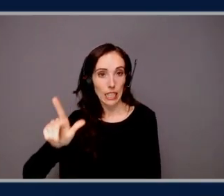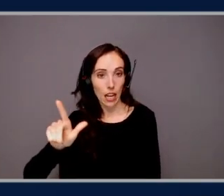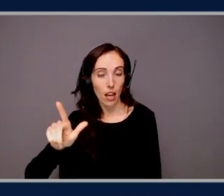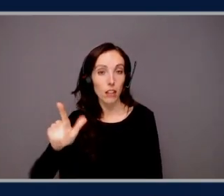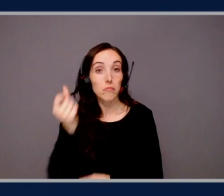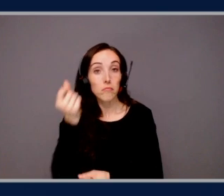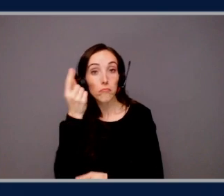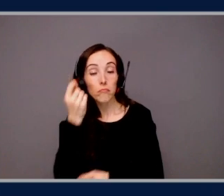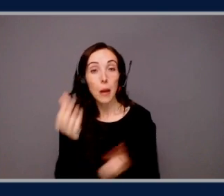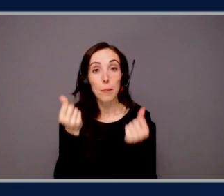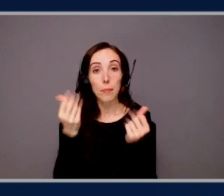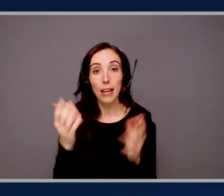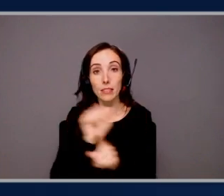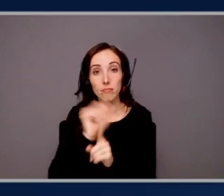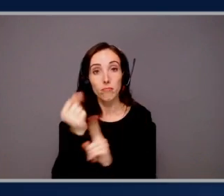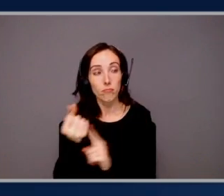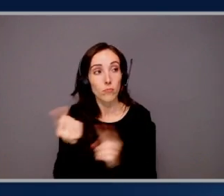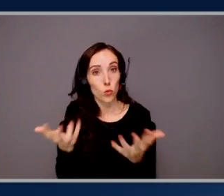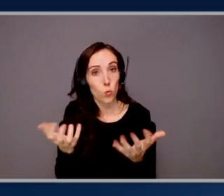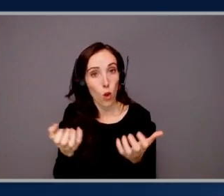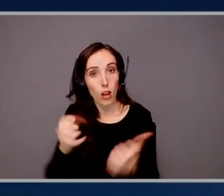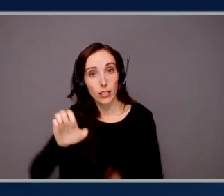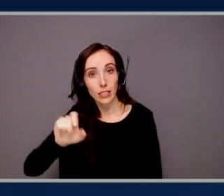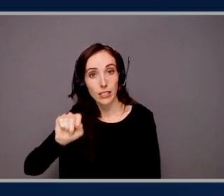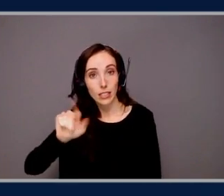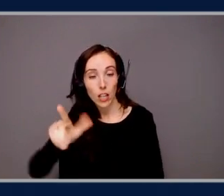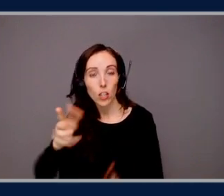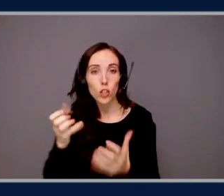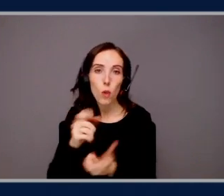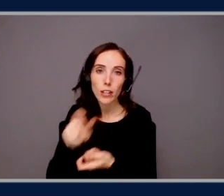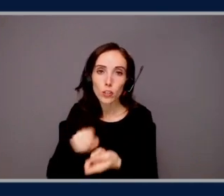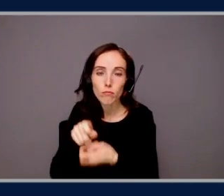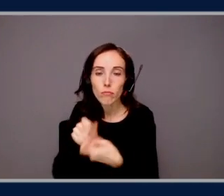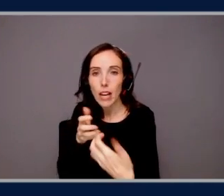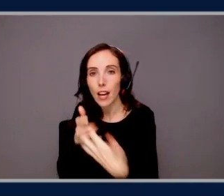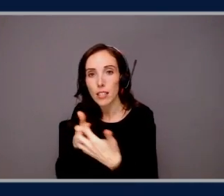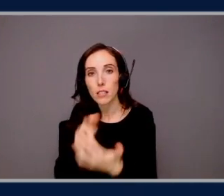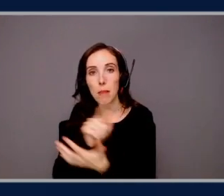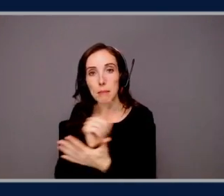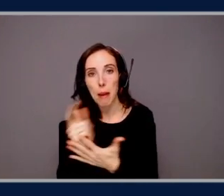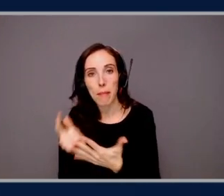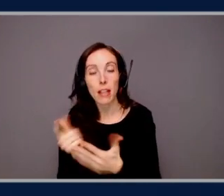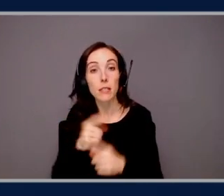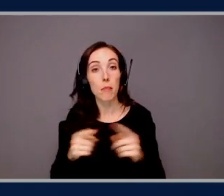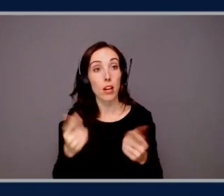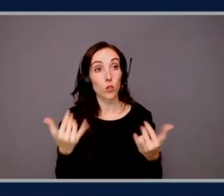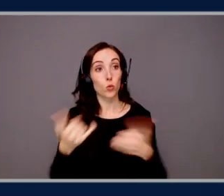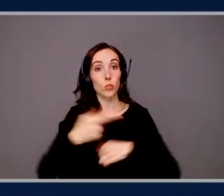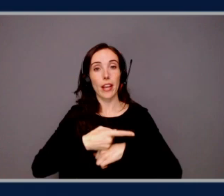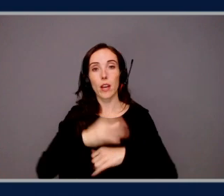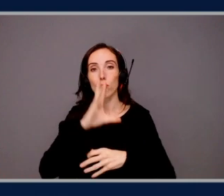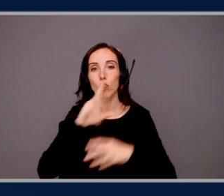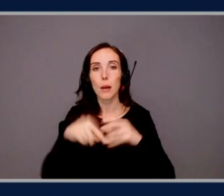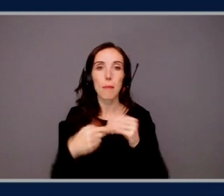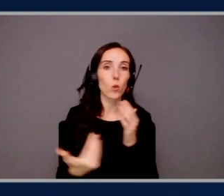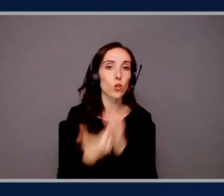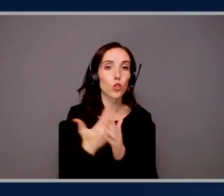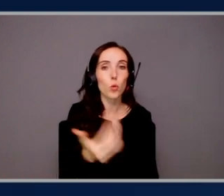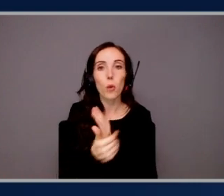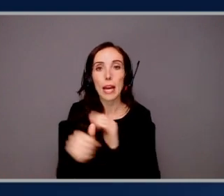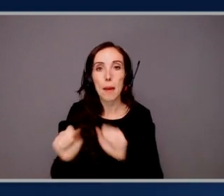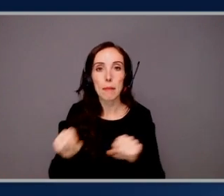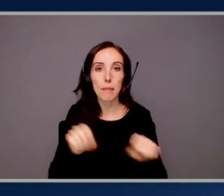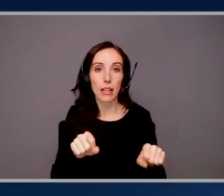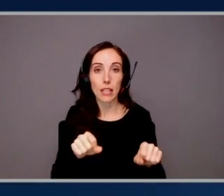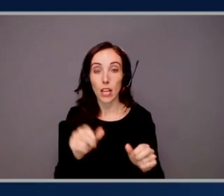where you do want to do ETL, where you want to customize your pipelines and things of that sort. But what we're going to talk about today is this new capability here. Can you guys see? Hopefully, you guys can